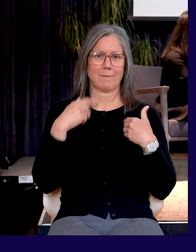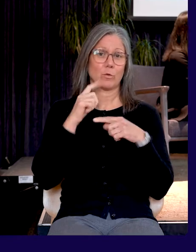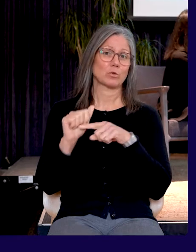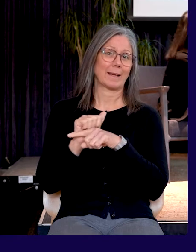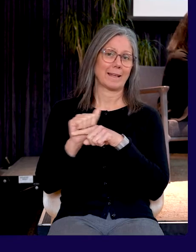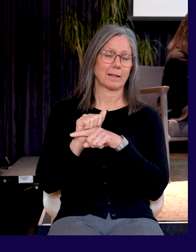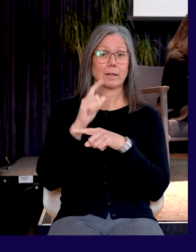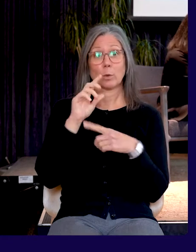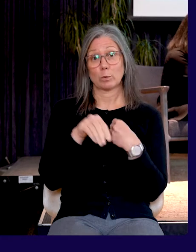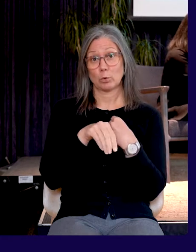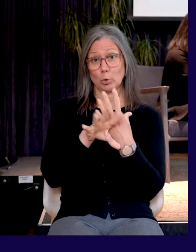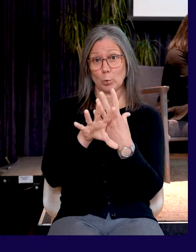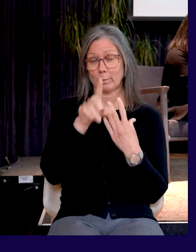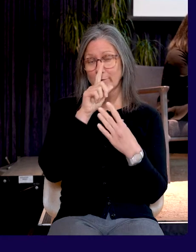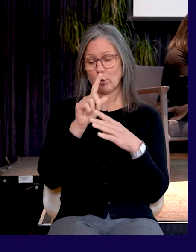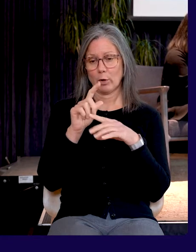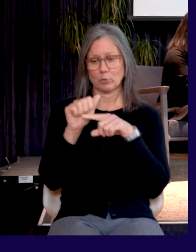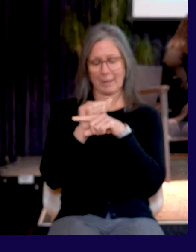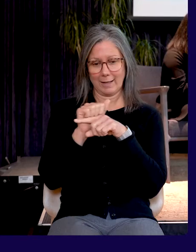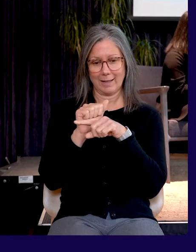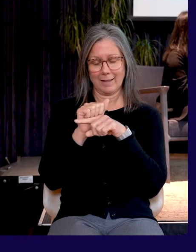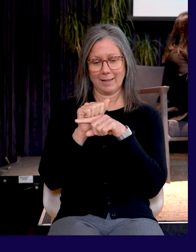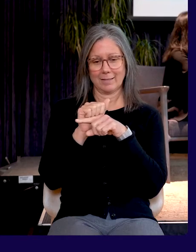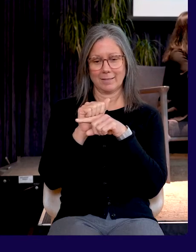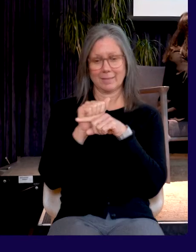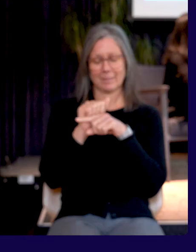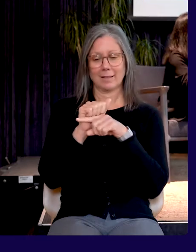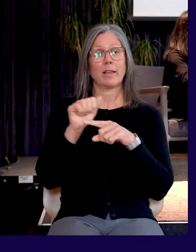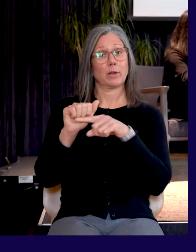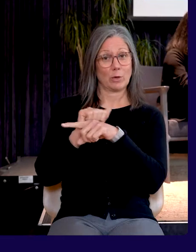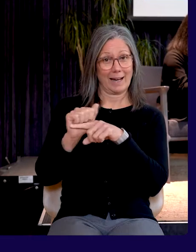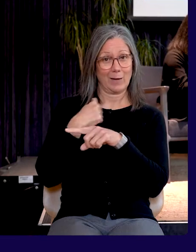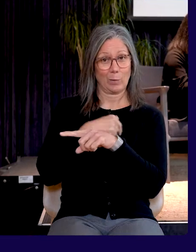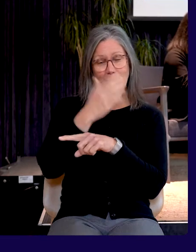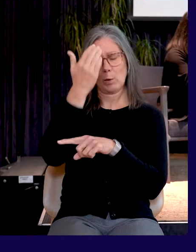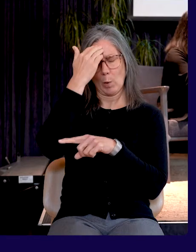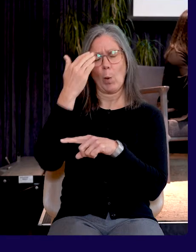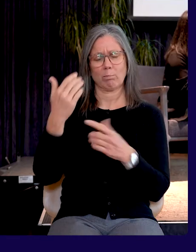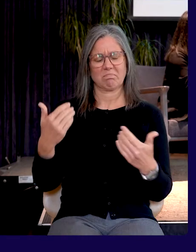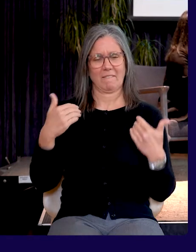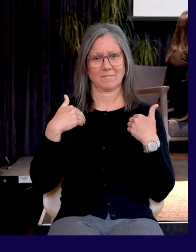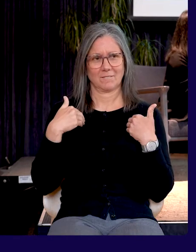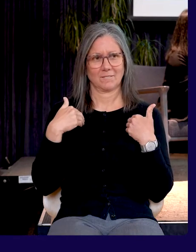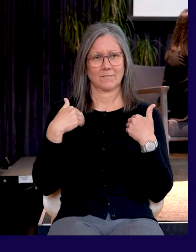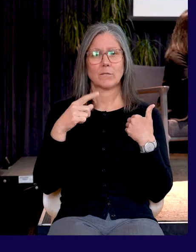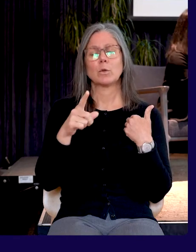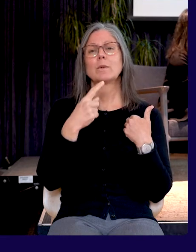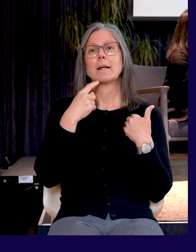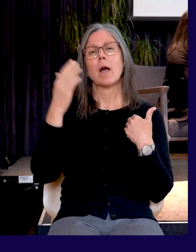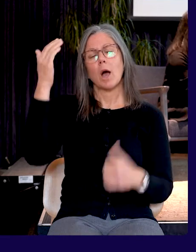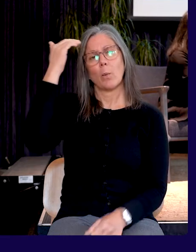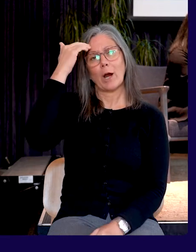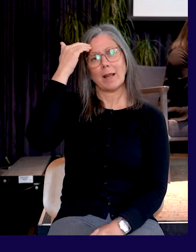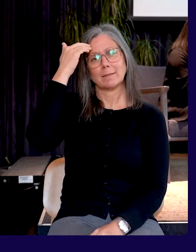So zooming in on this training that Katie was just talking about and the training that we know exists, you mentioned that awareness. It's not